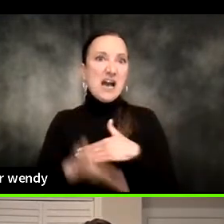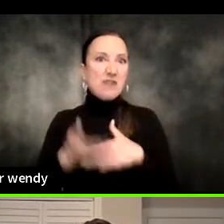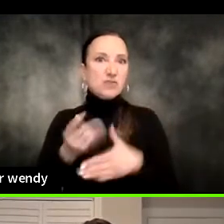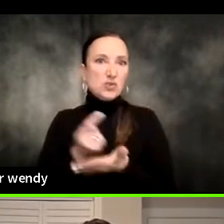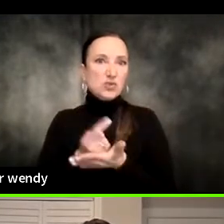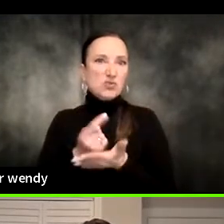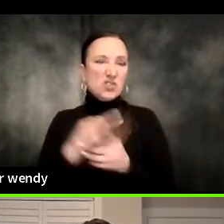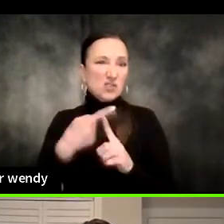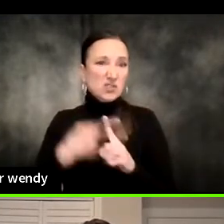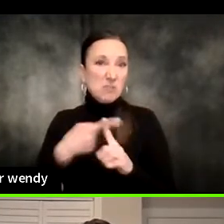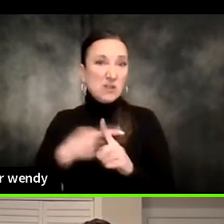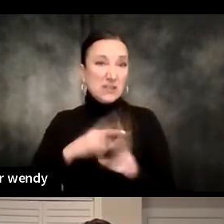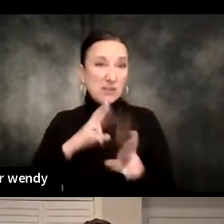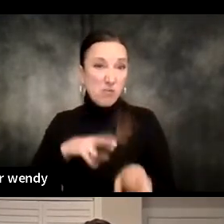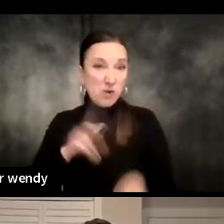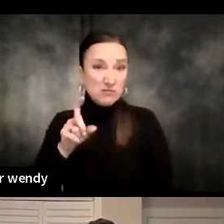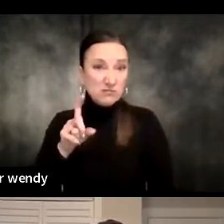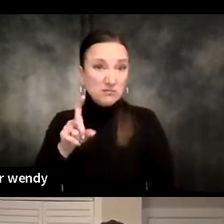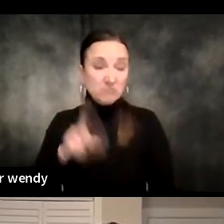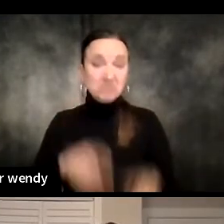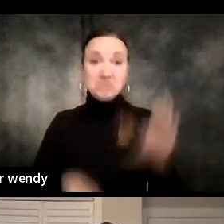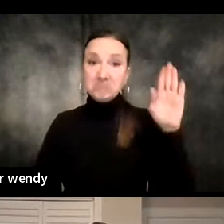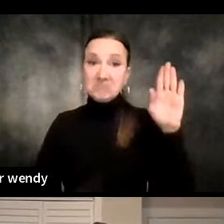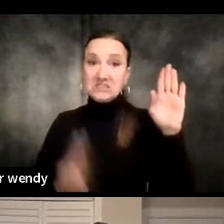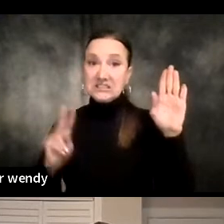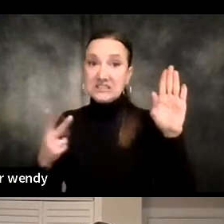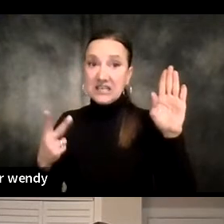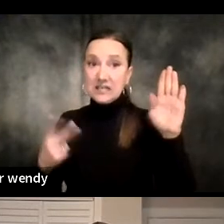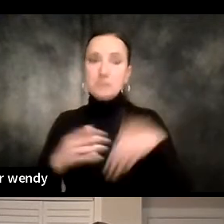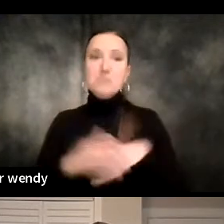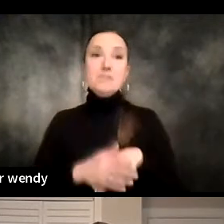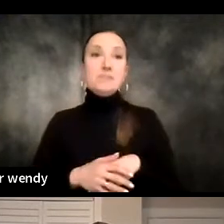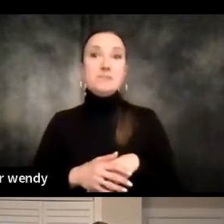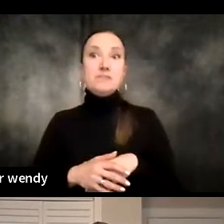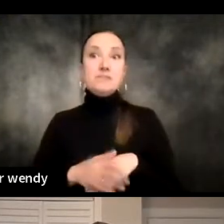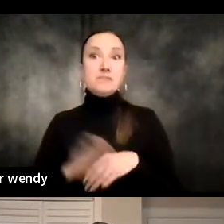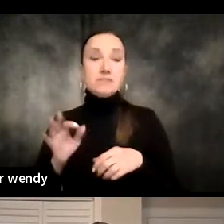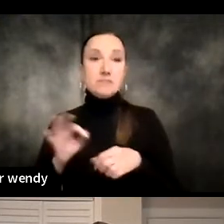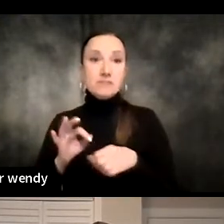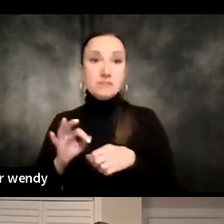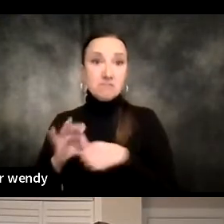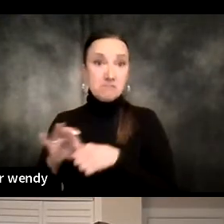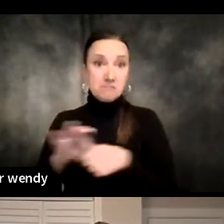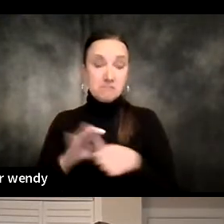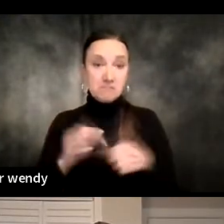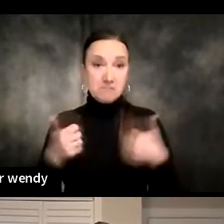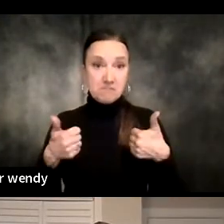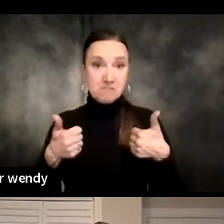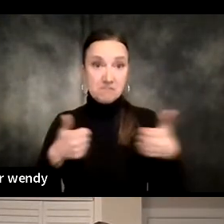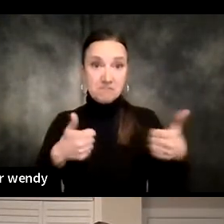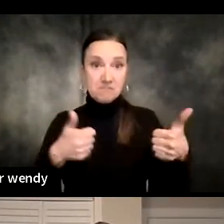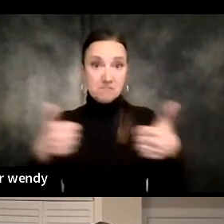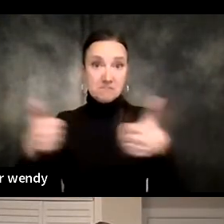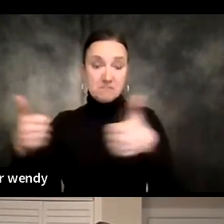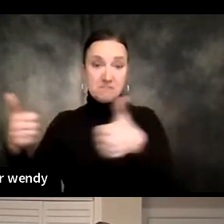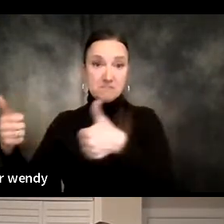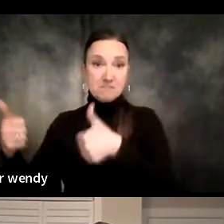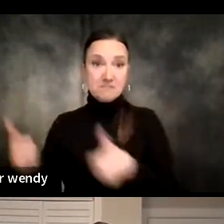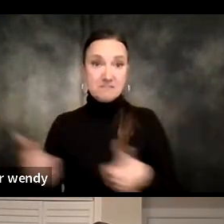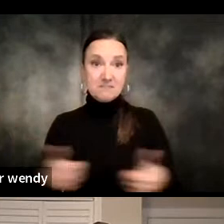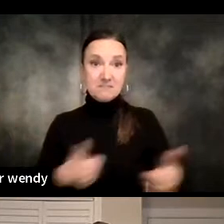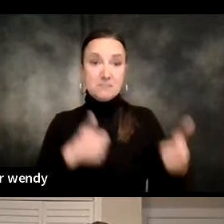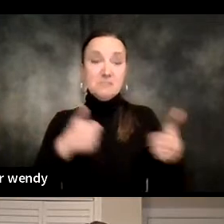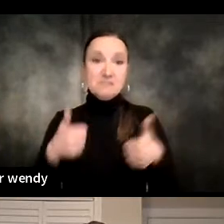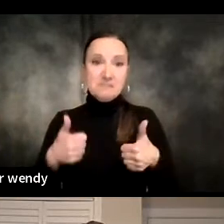monthly report. Okay, I second that. All in favor of this addition to the agenda, say aye. Aye.